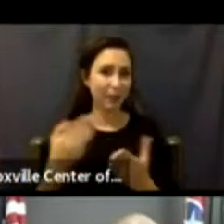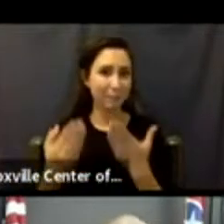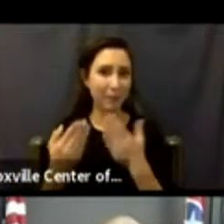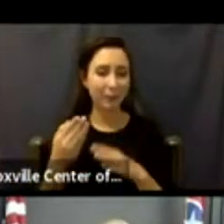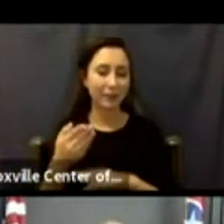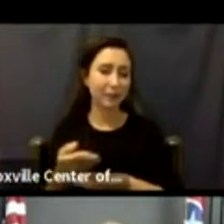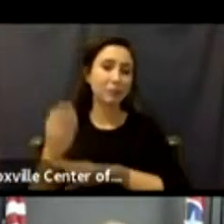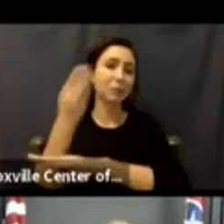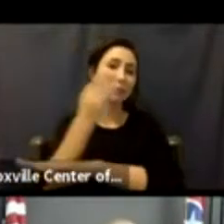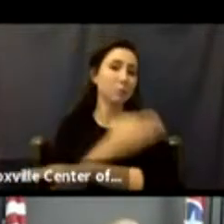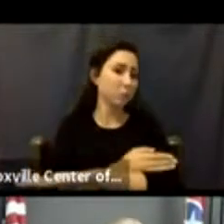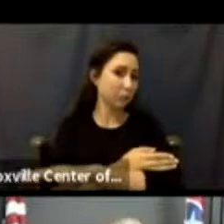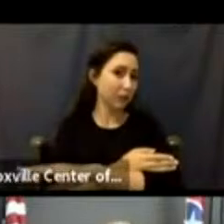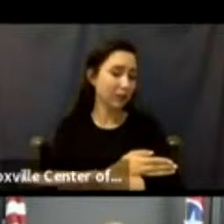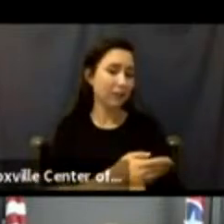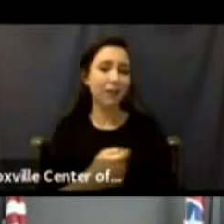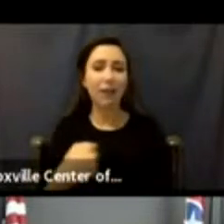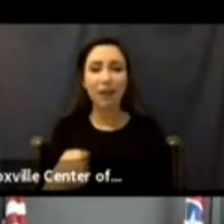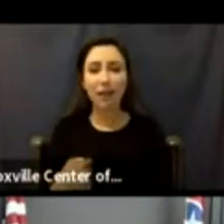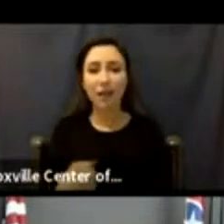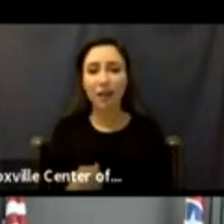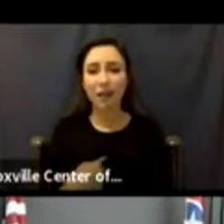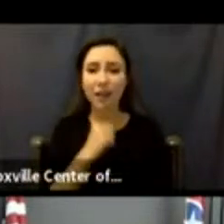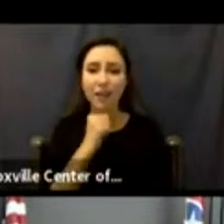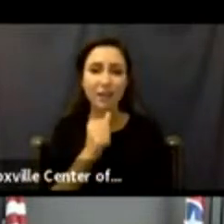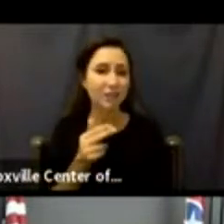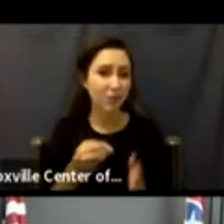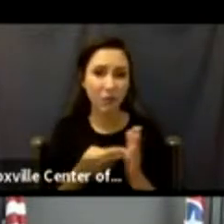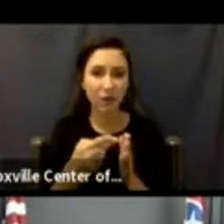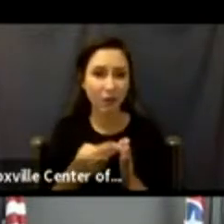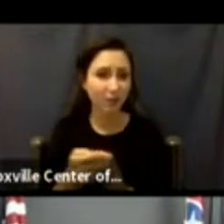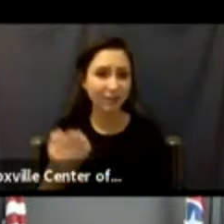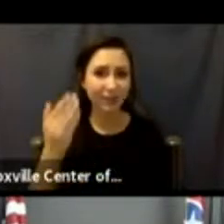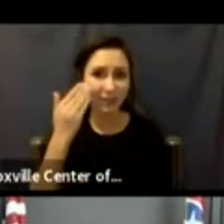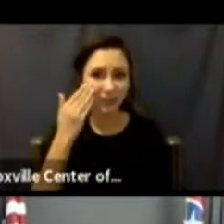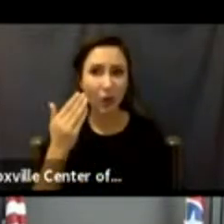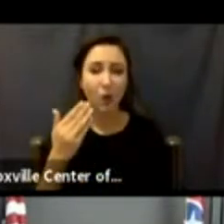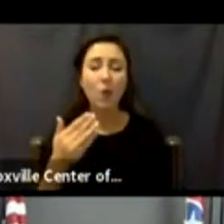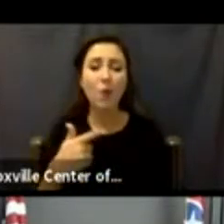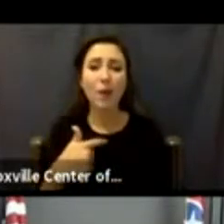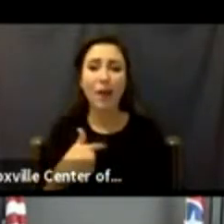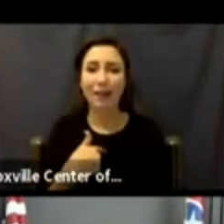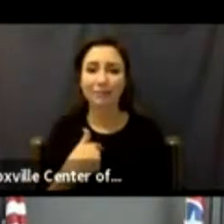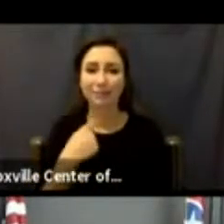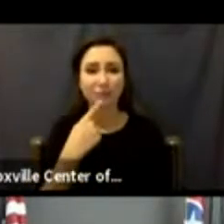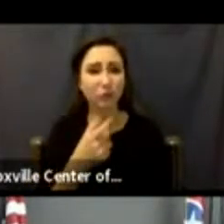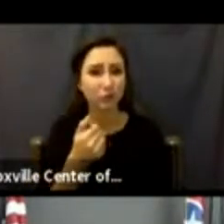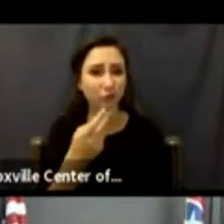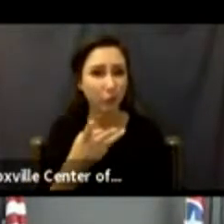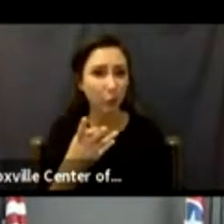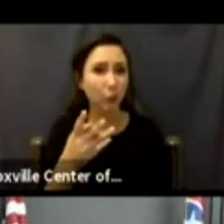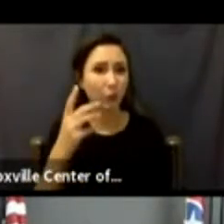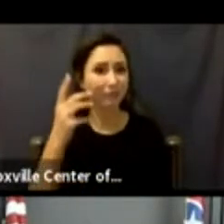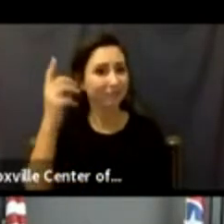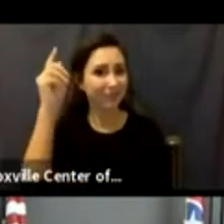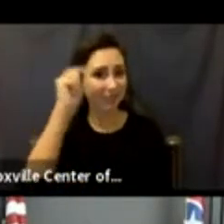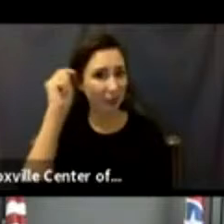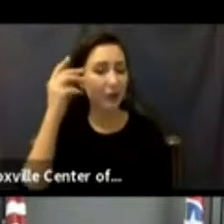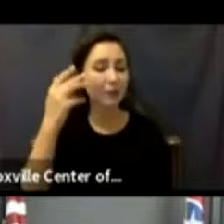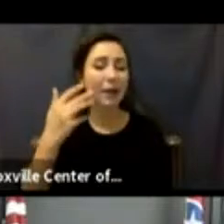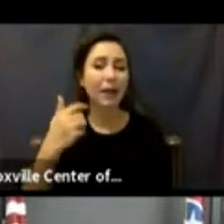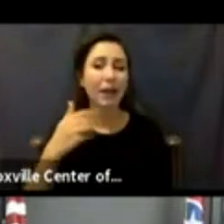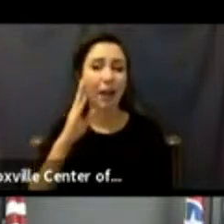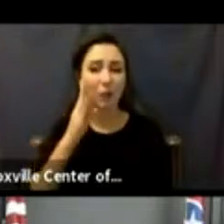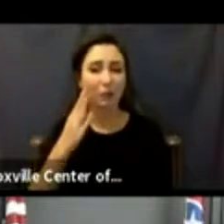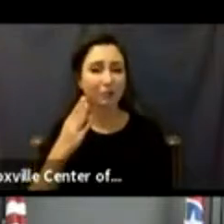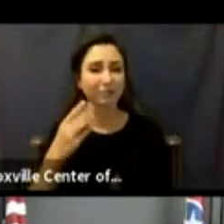improvement. And I don't honestly know, I alluded that there's a few theories and that I wasn't going to go into them, but I mean, I'll get to them briefly.